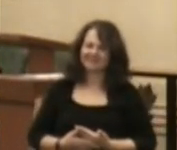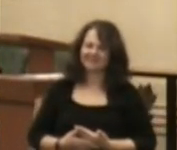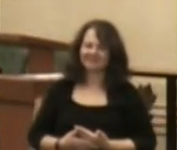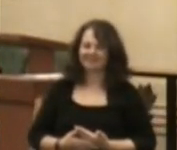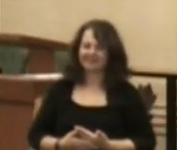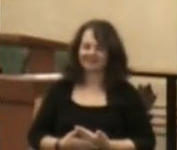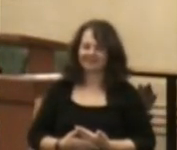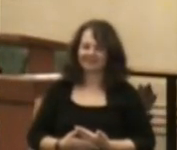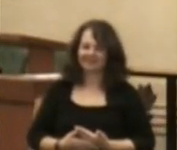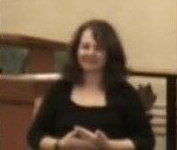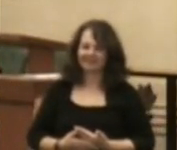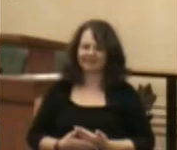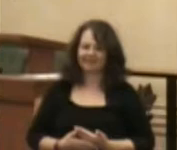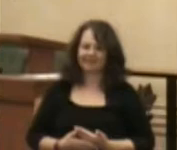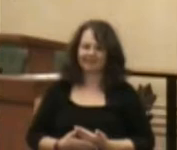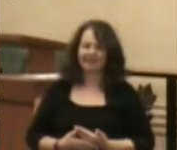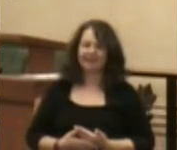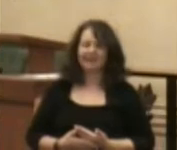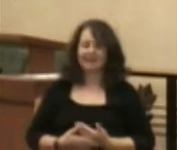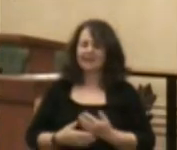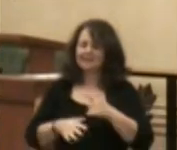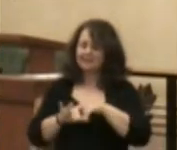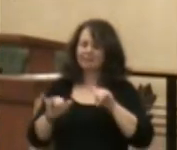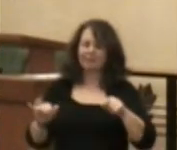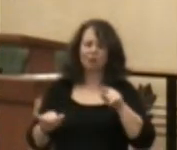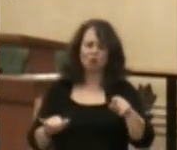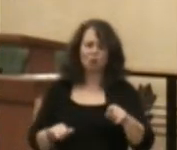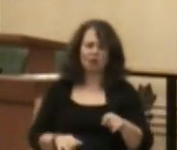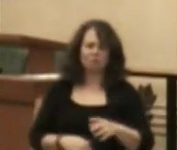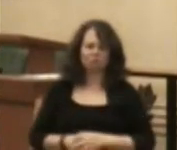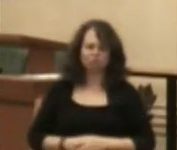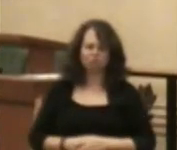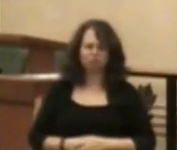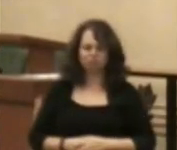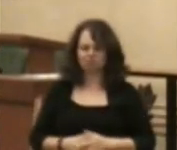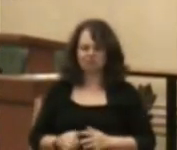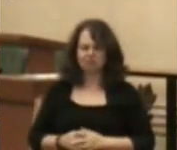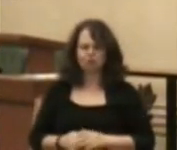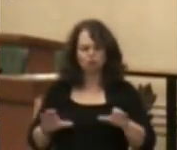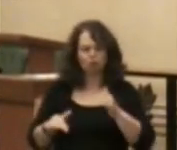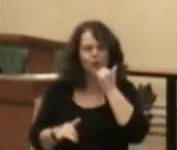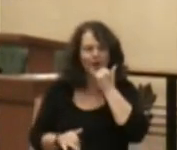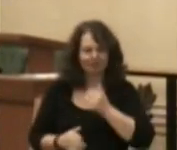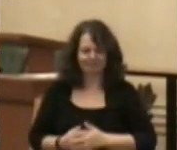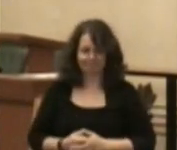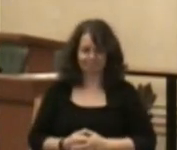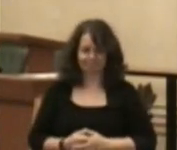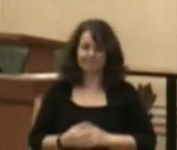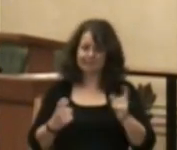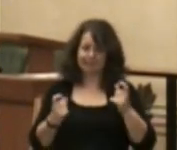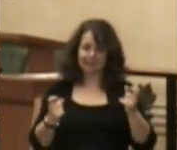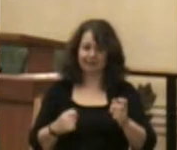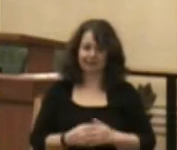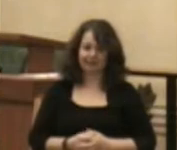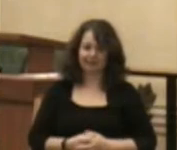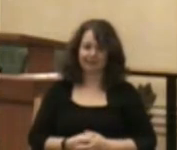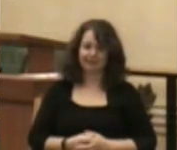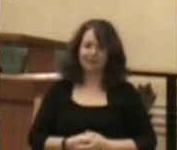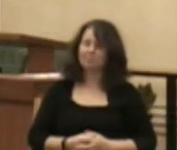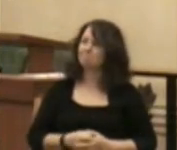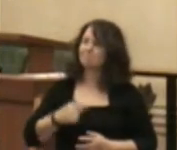even when you are stiff-necked, because God cannot and never